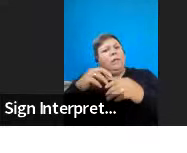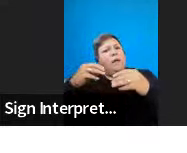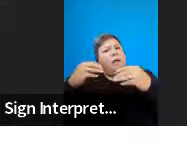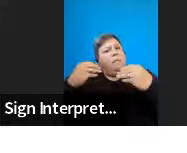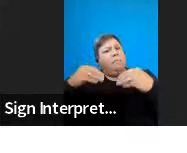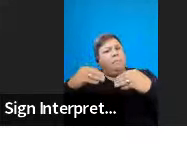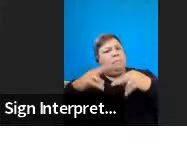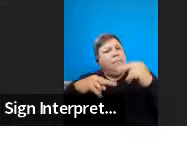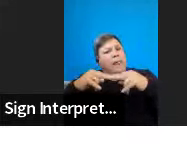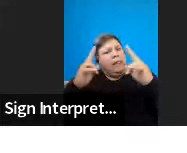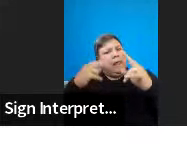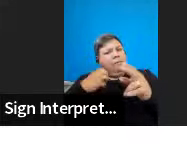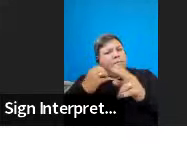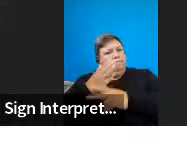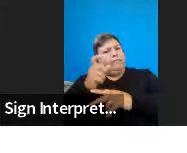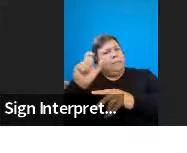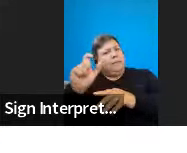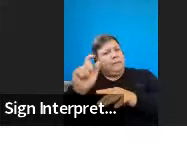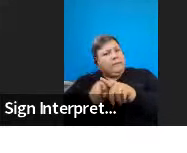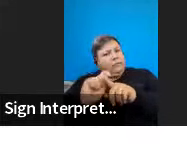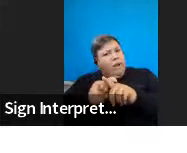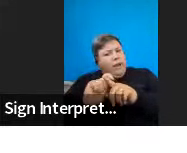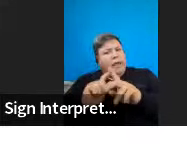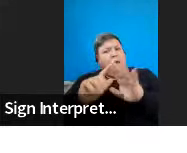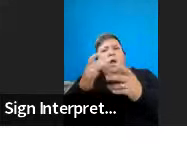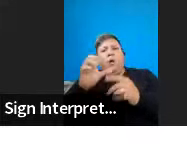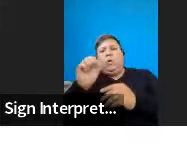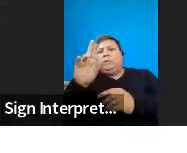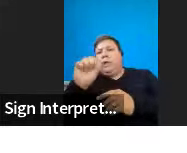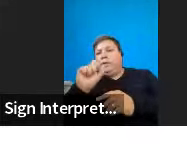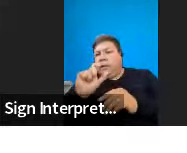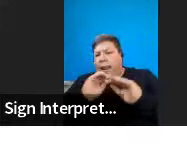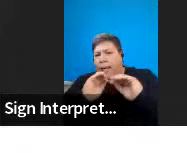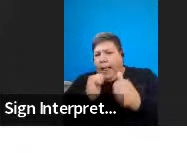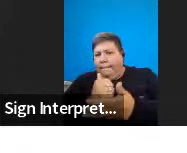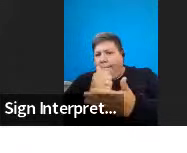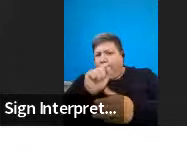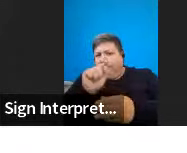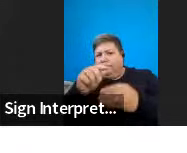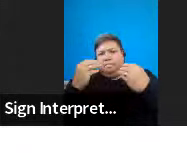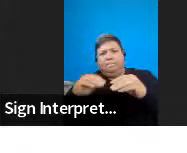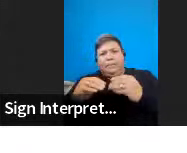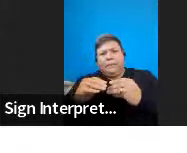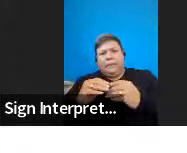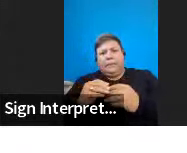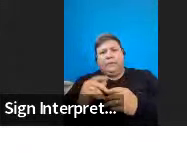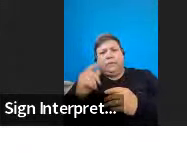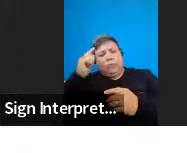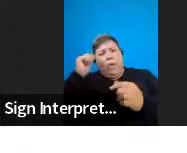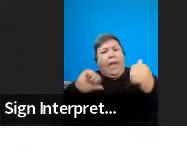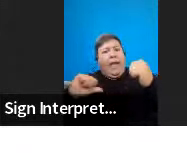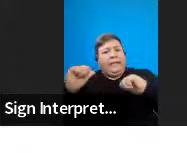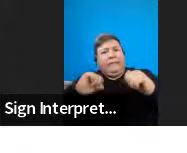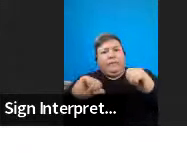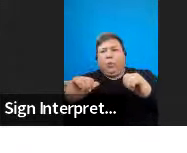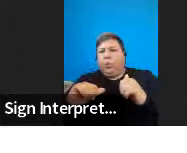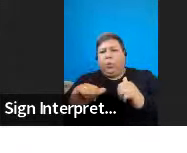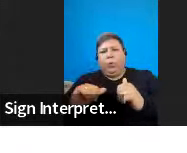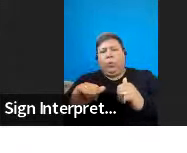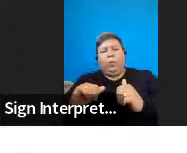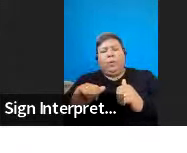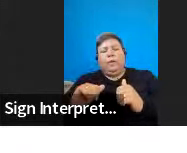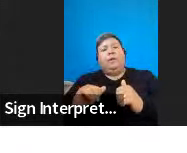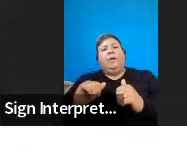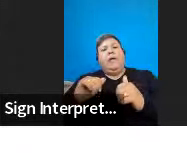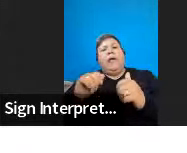Can you educate us? How can SARS help us? Because we are new in this business. There's so much activities that are happening. Legislation